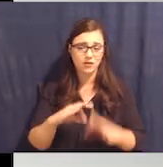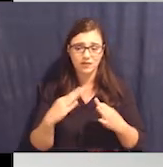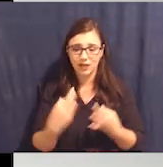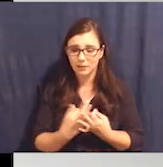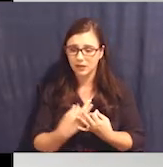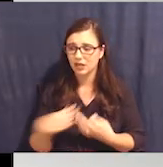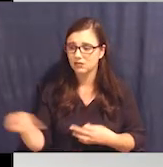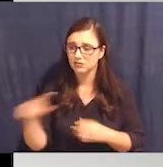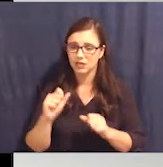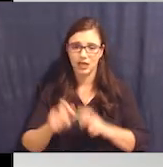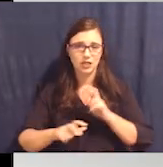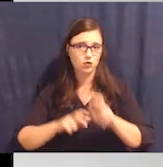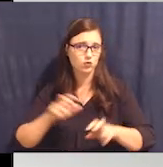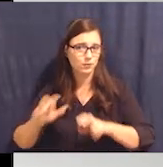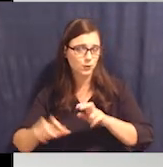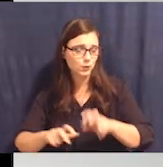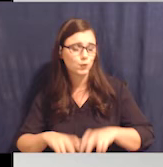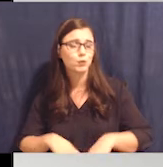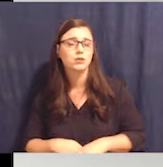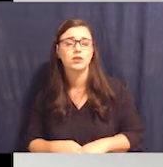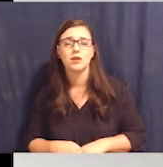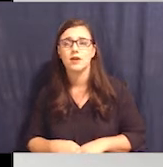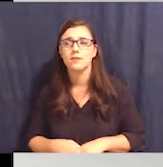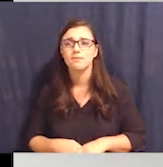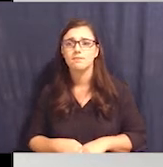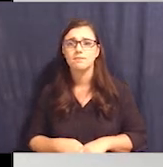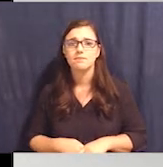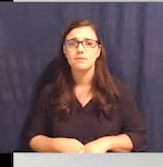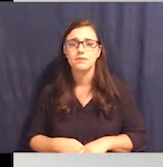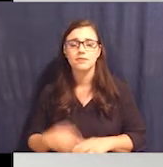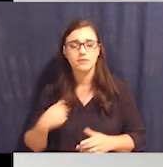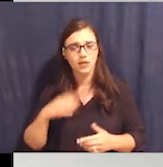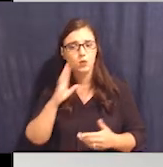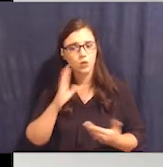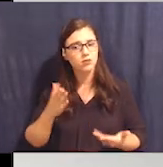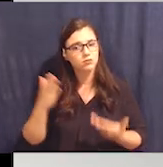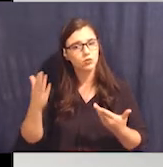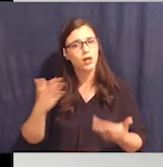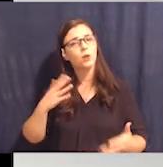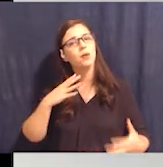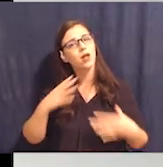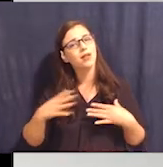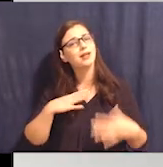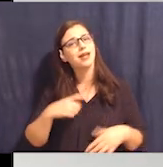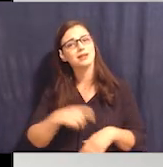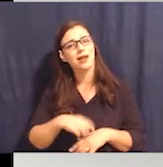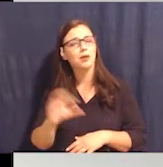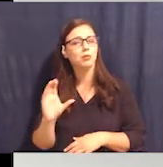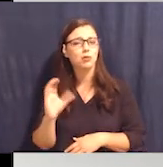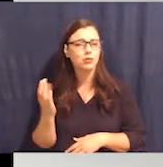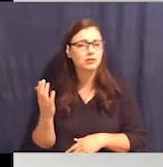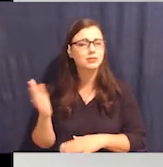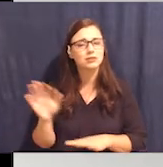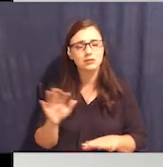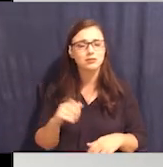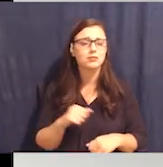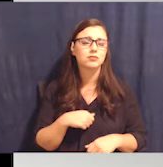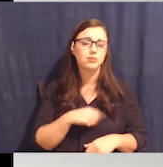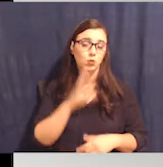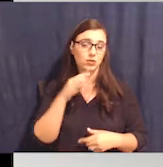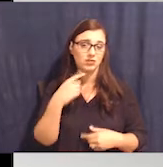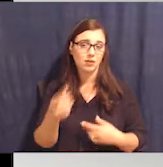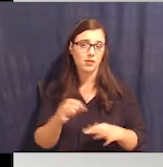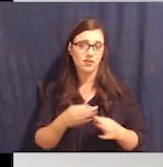or other family members can contribute. And, you know, I would bring this up at holidays, and, you